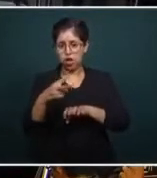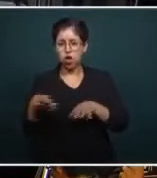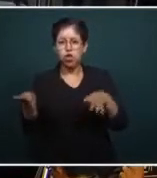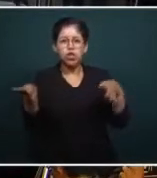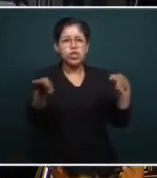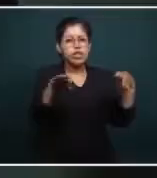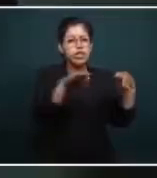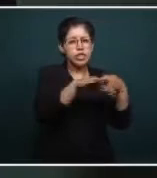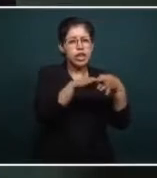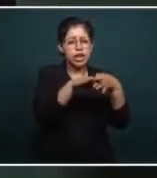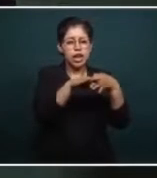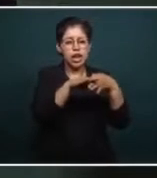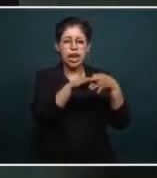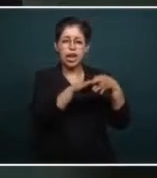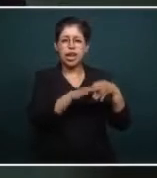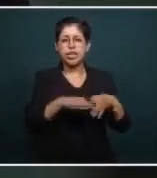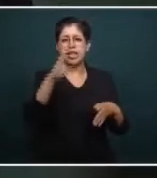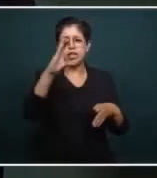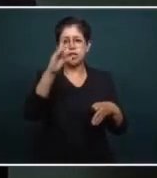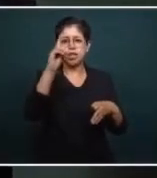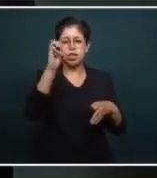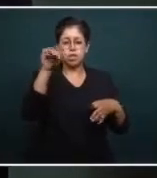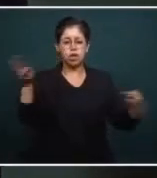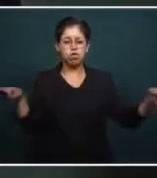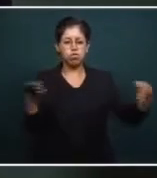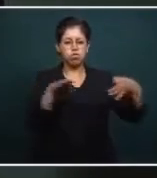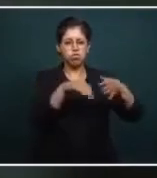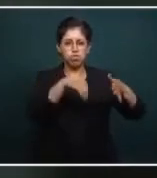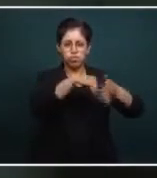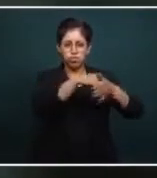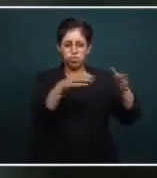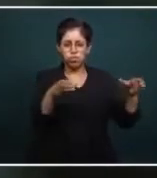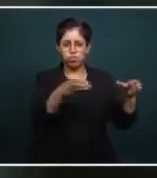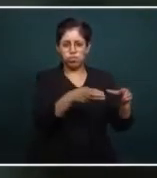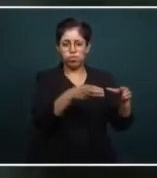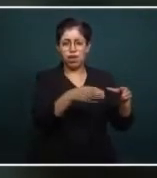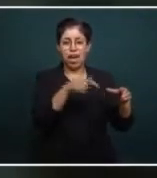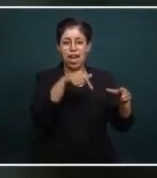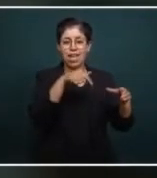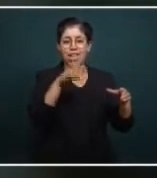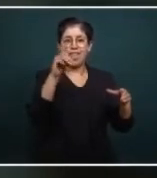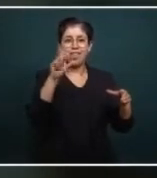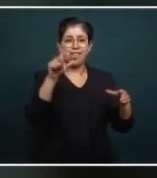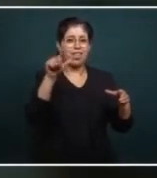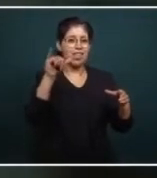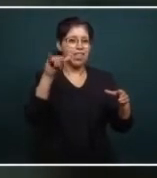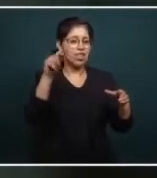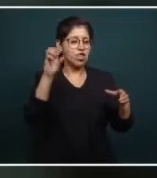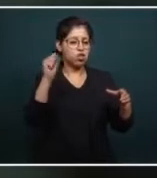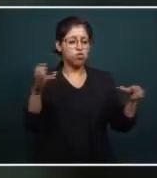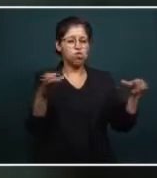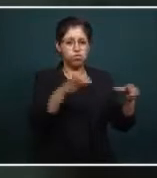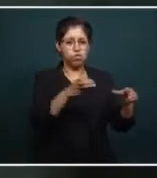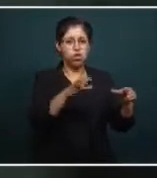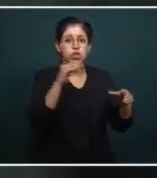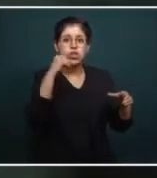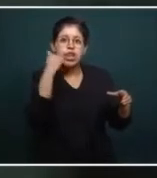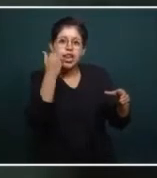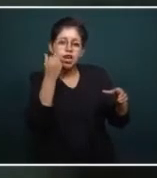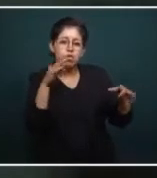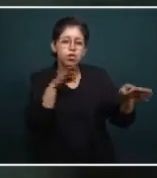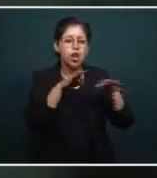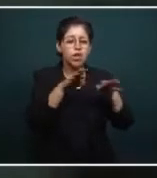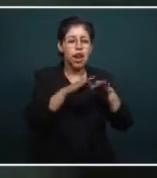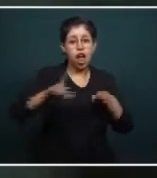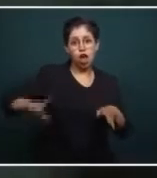the areas of the municipalities in Mexico. So we're working with the city